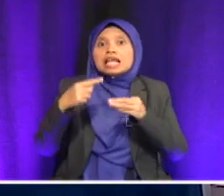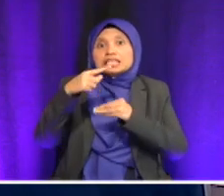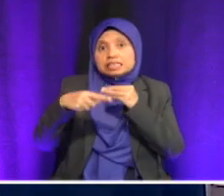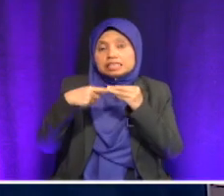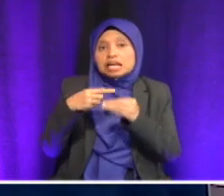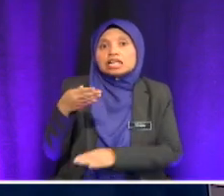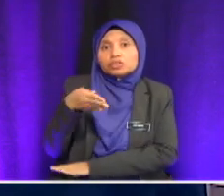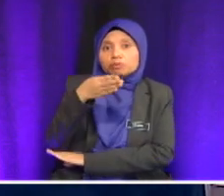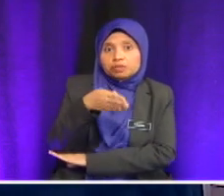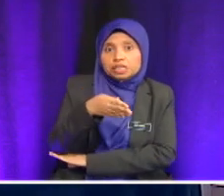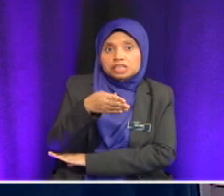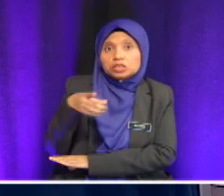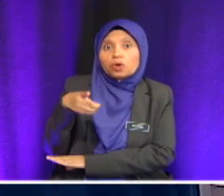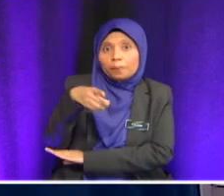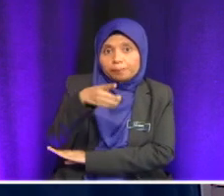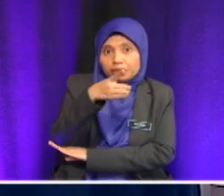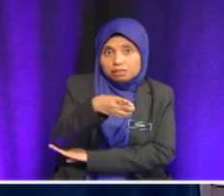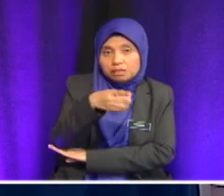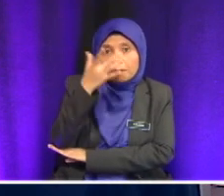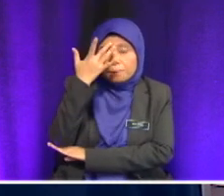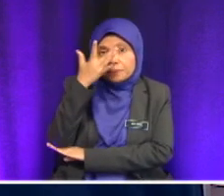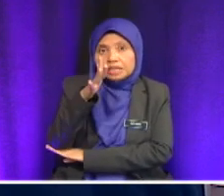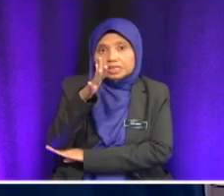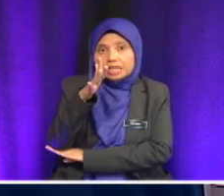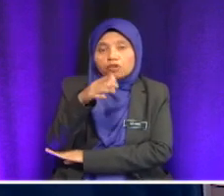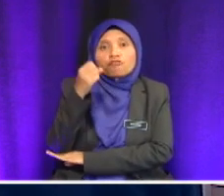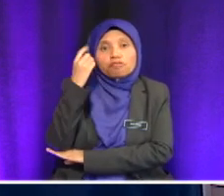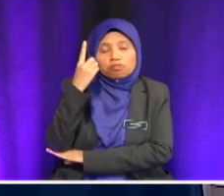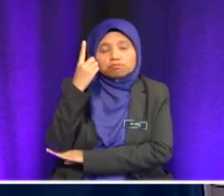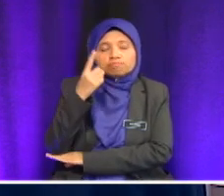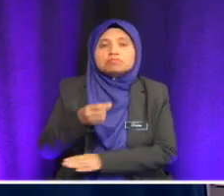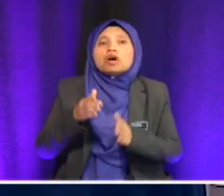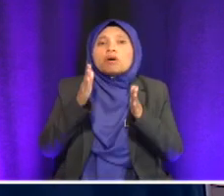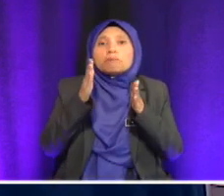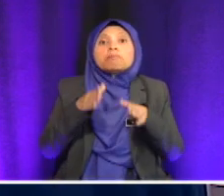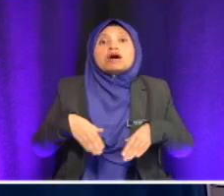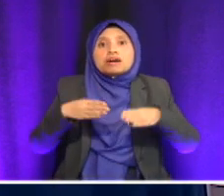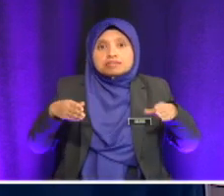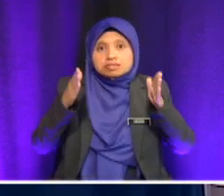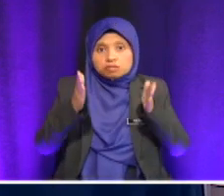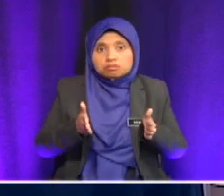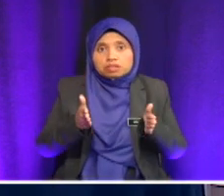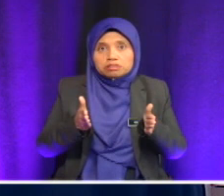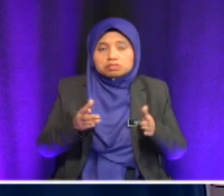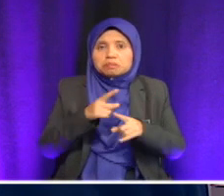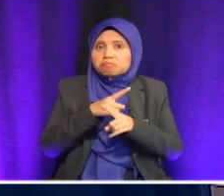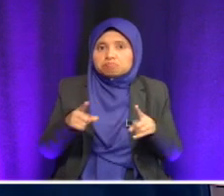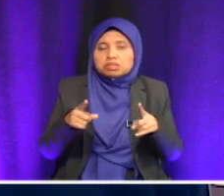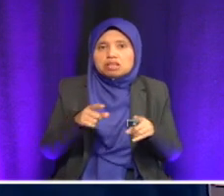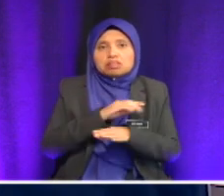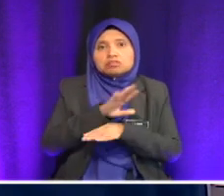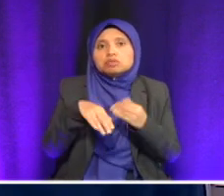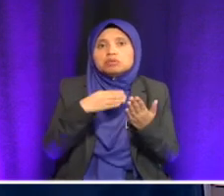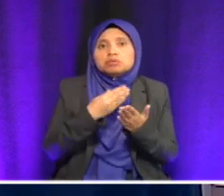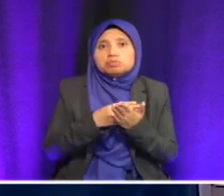obviously. All right, dolphins are well known for their intelligence and their ability to understand human language. However, many people do not realize how well they communicate